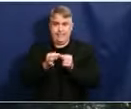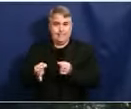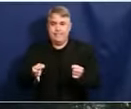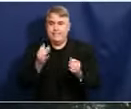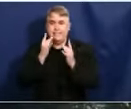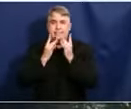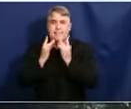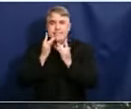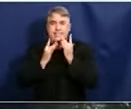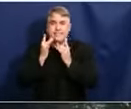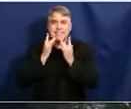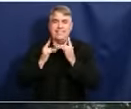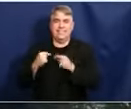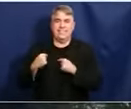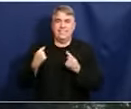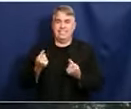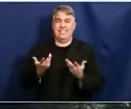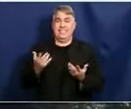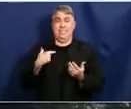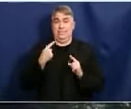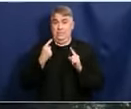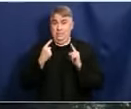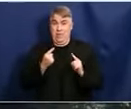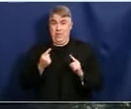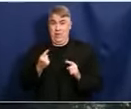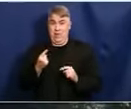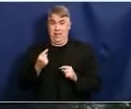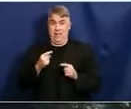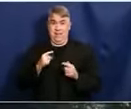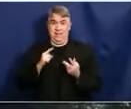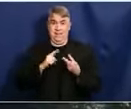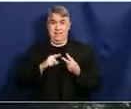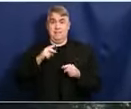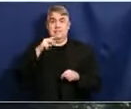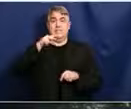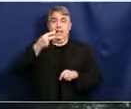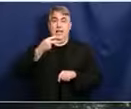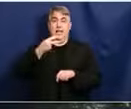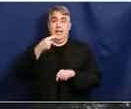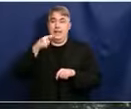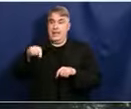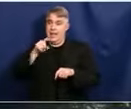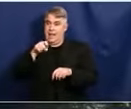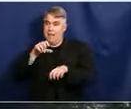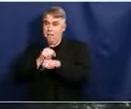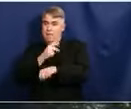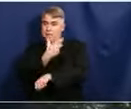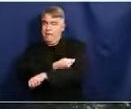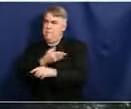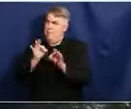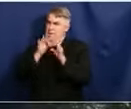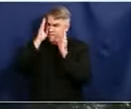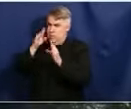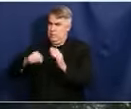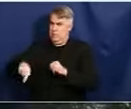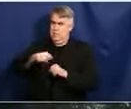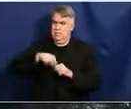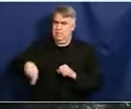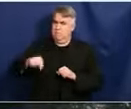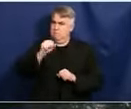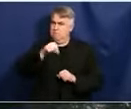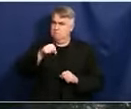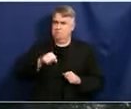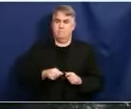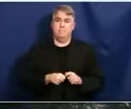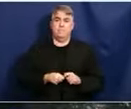dose requirements. There's not a lot of first dose appointments out there, but we are encouraged that we continue to move faster than any other county